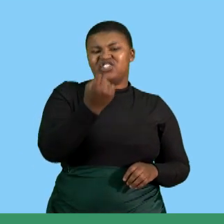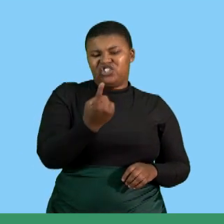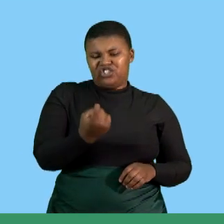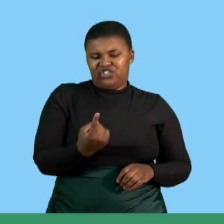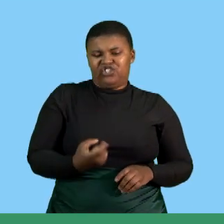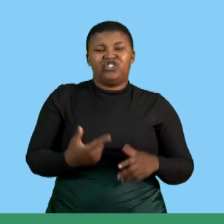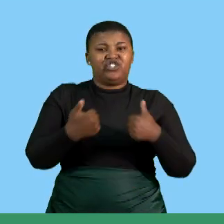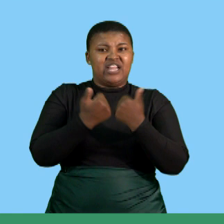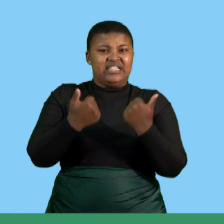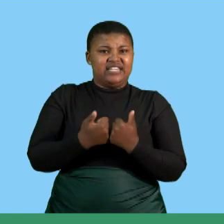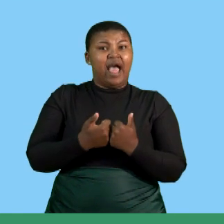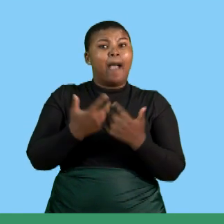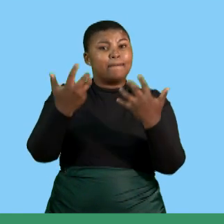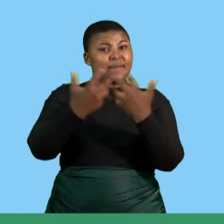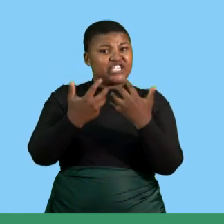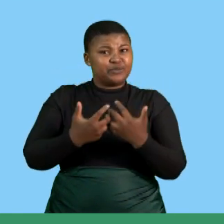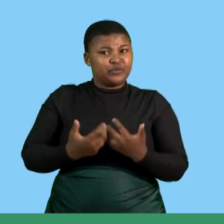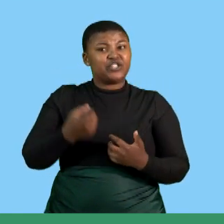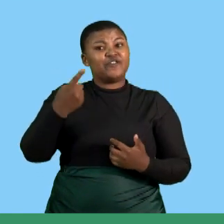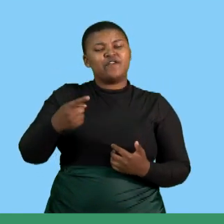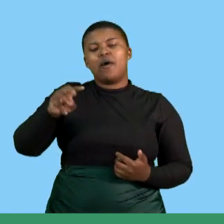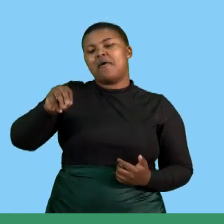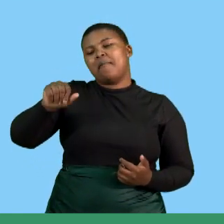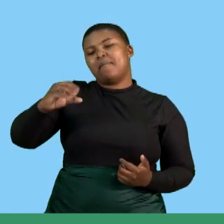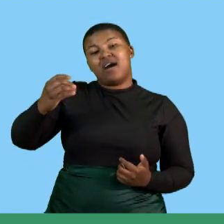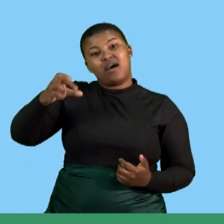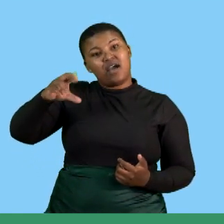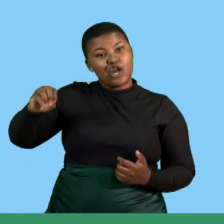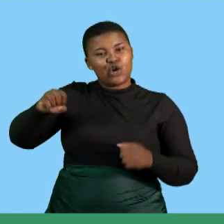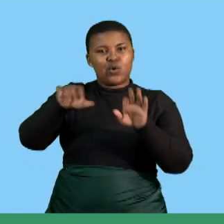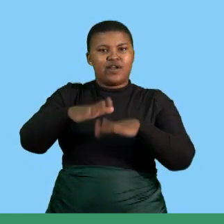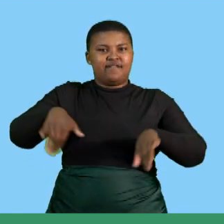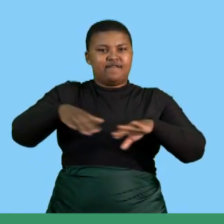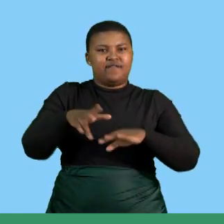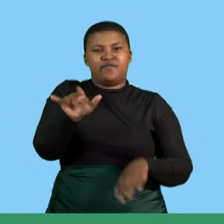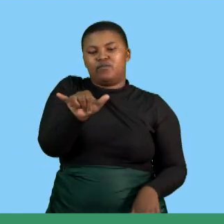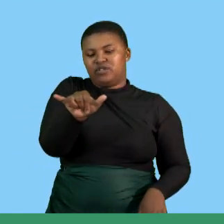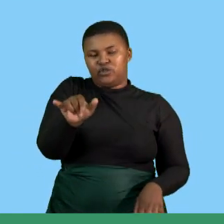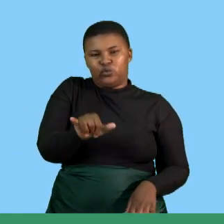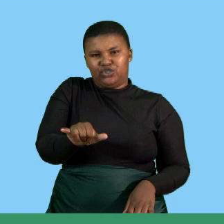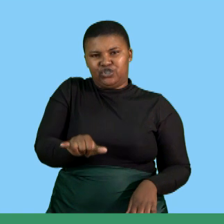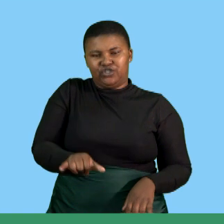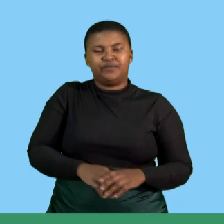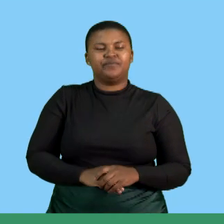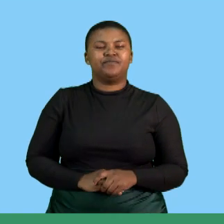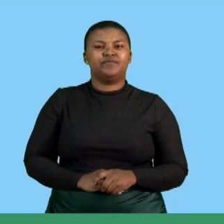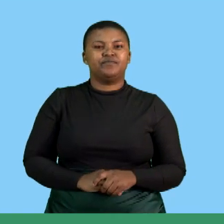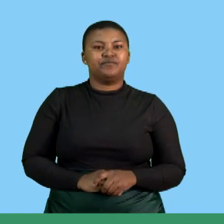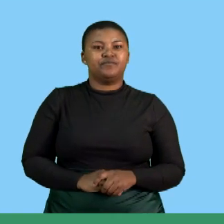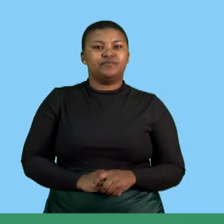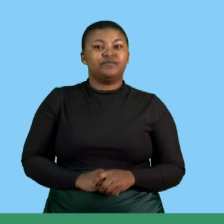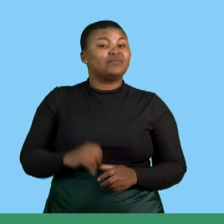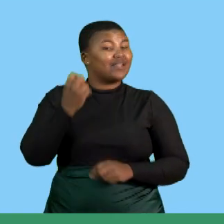the following challenges according to the relevant component of the macro environment.